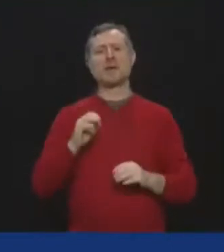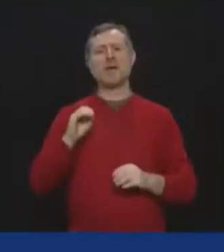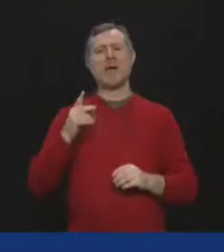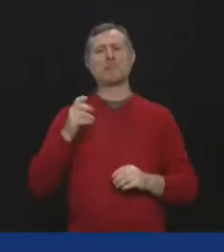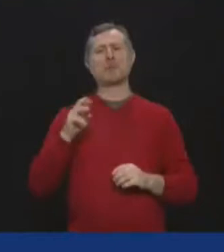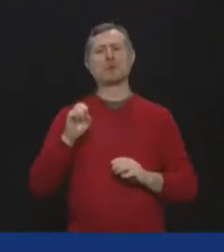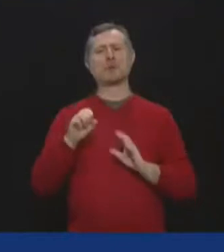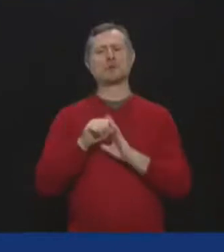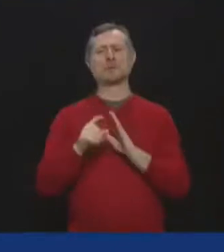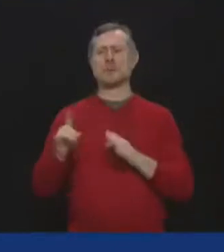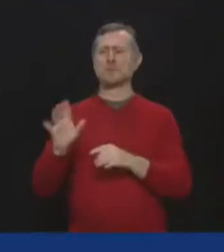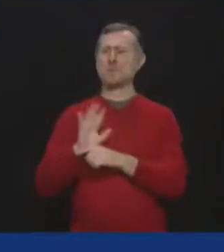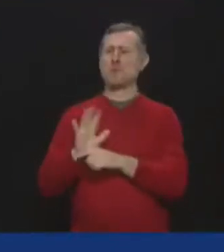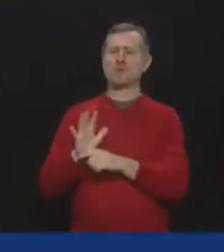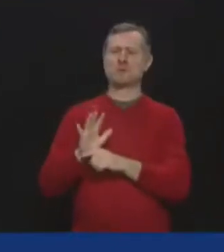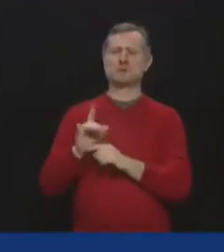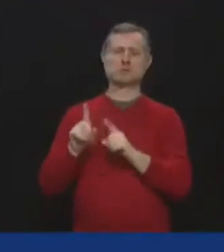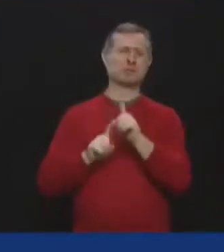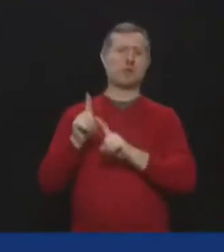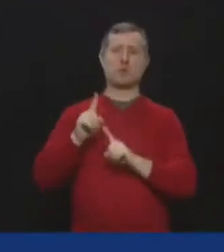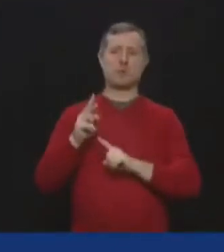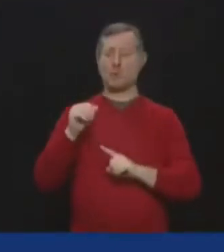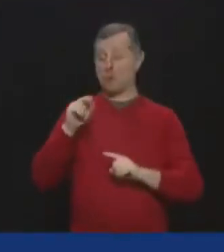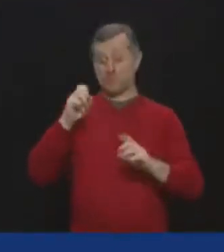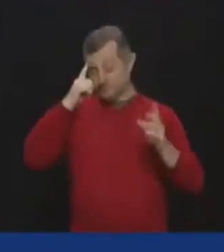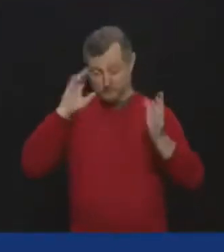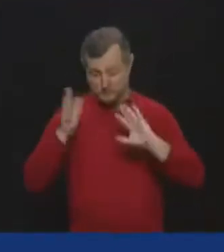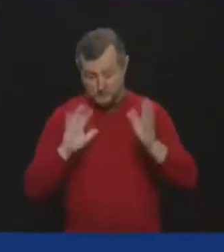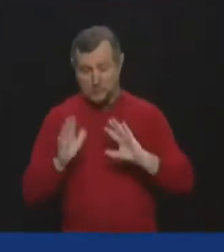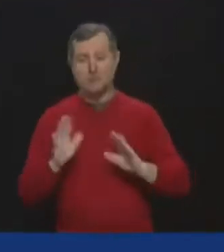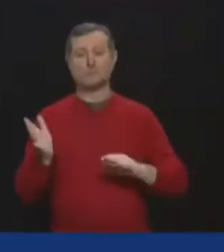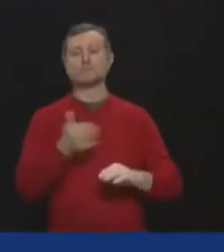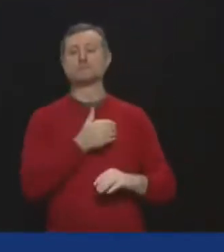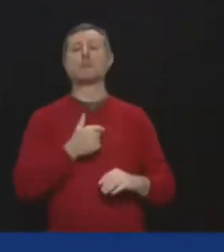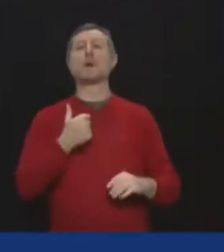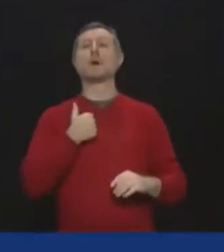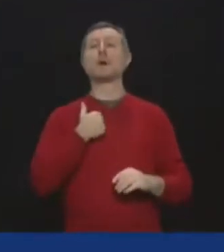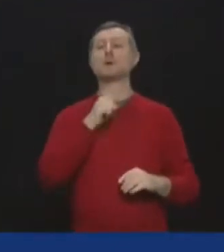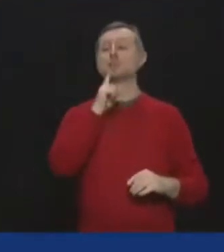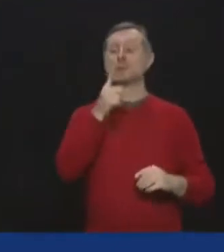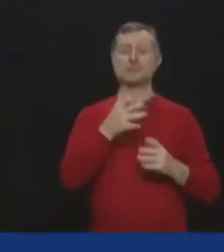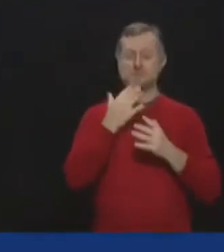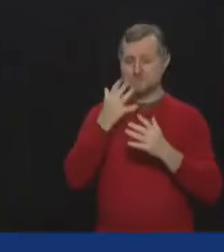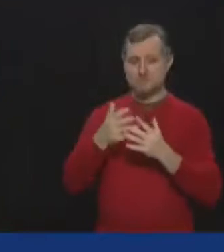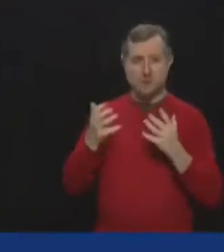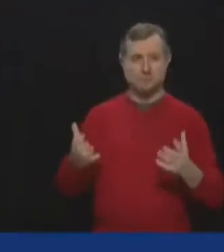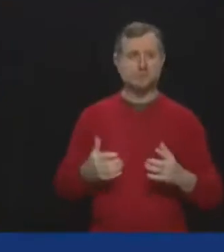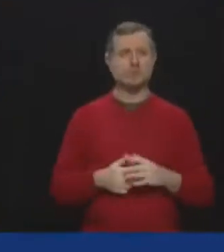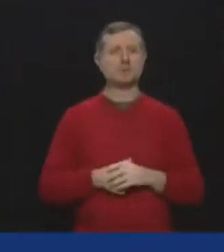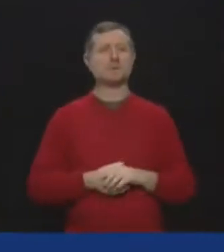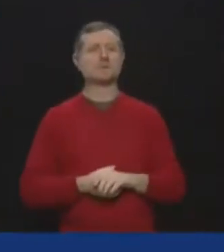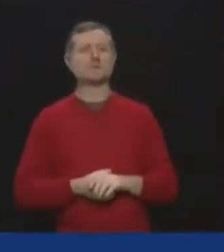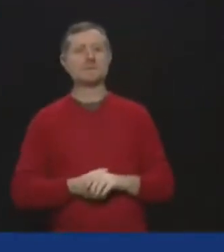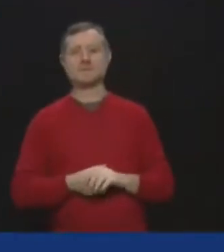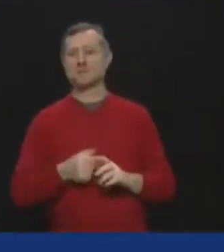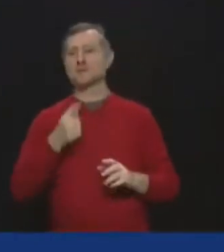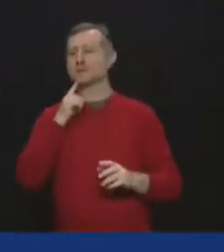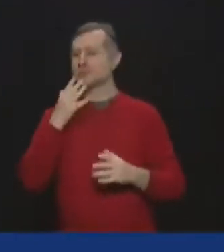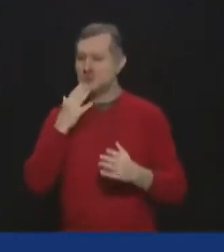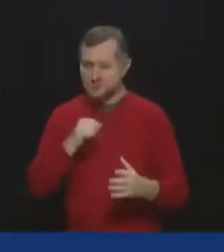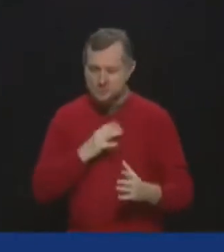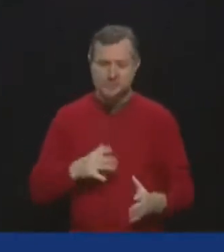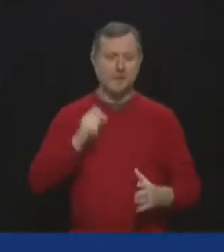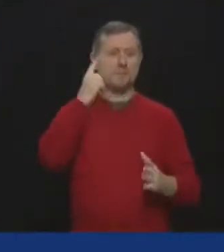You're with Liz. That's Liz's thing. Thank you so much. Thank you so much, Senator, and thank you so much,